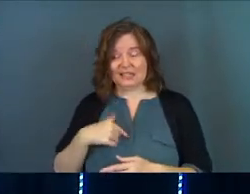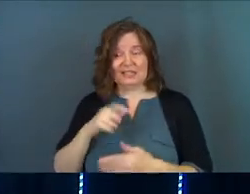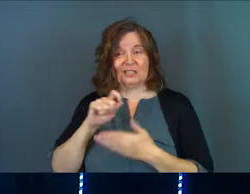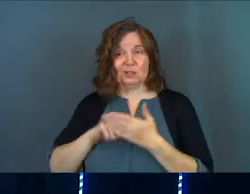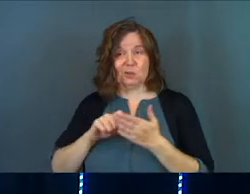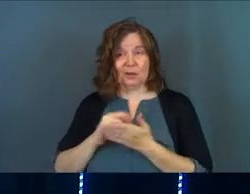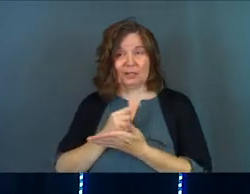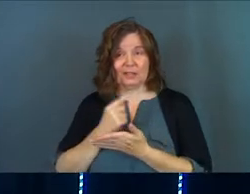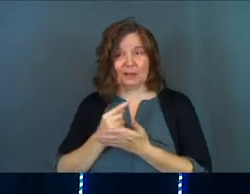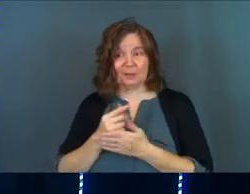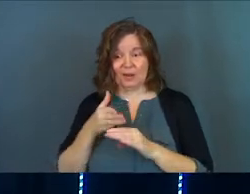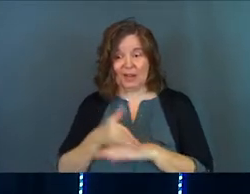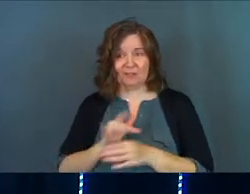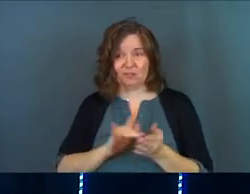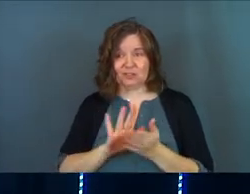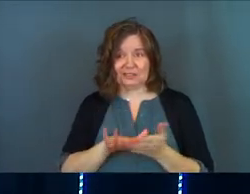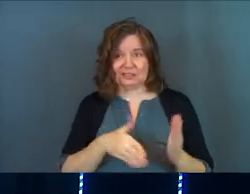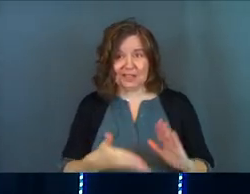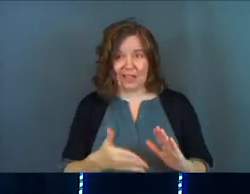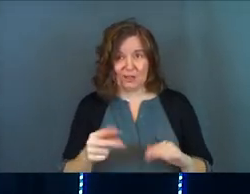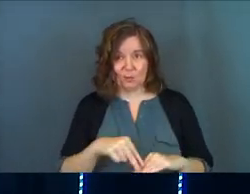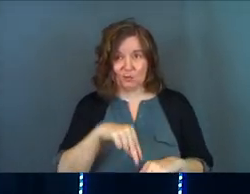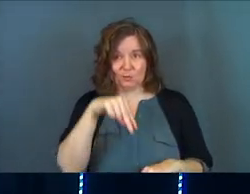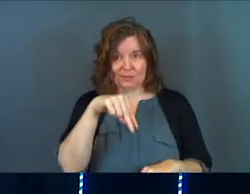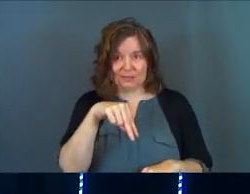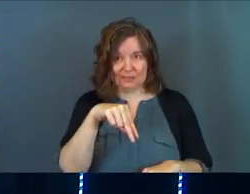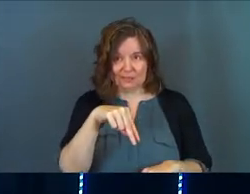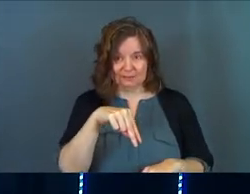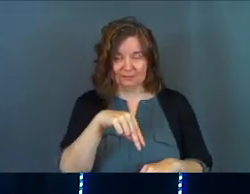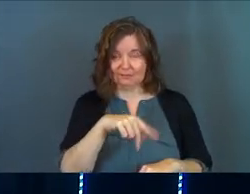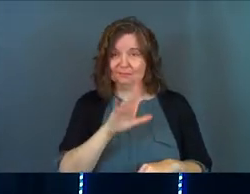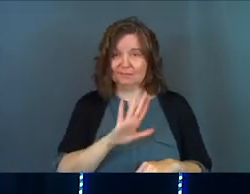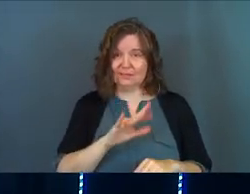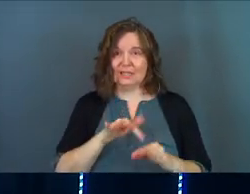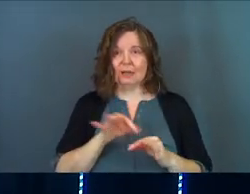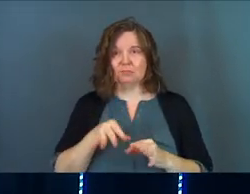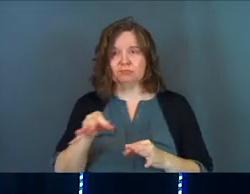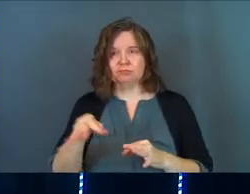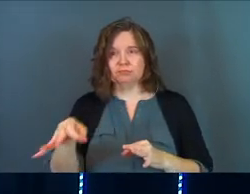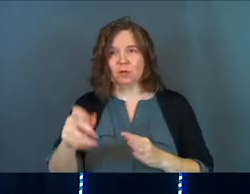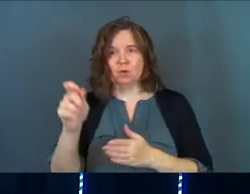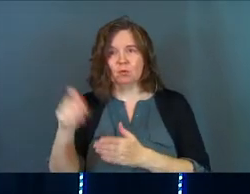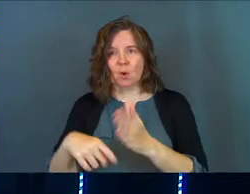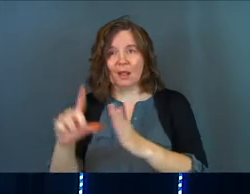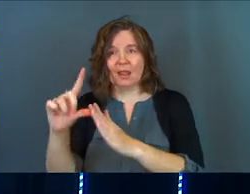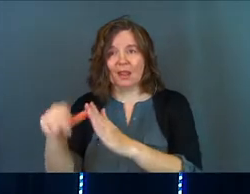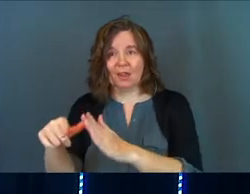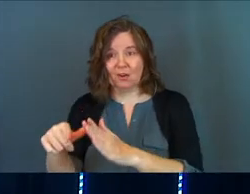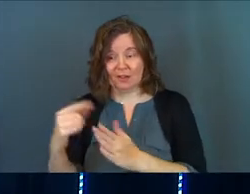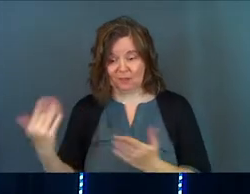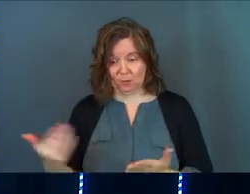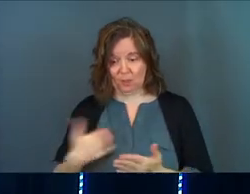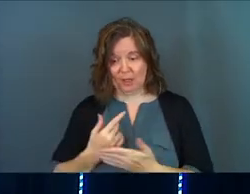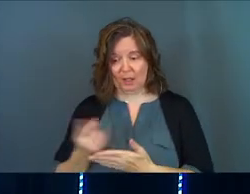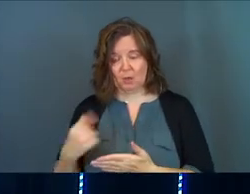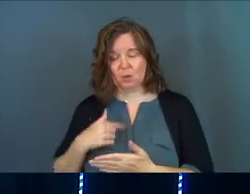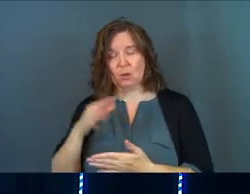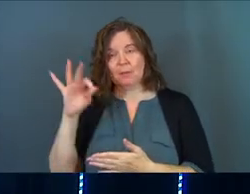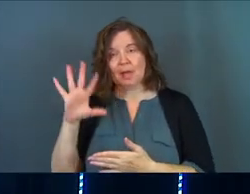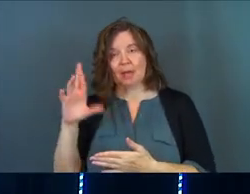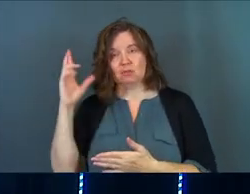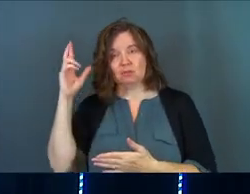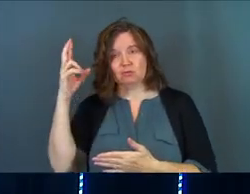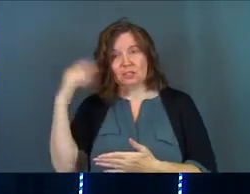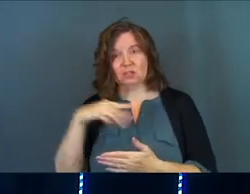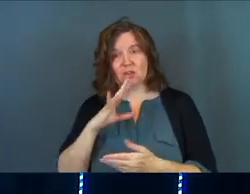didn't write his gospel right after Jesus died and was risen. John wrote it later. If you were here last week, you heard Pastor Ricky